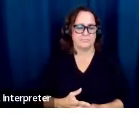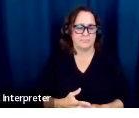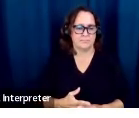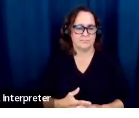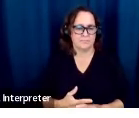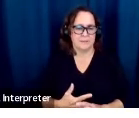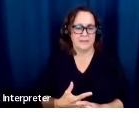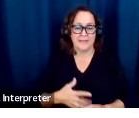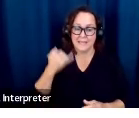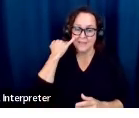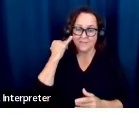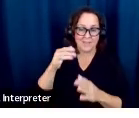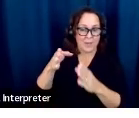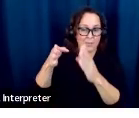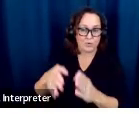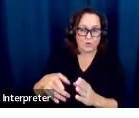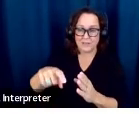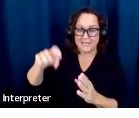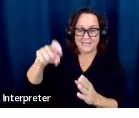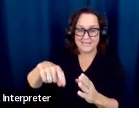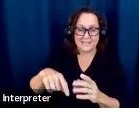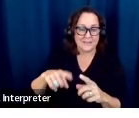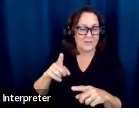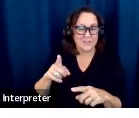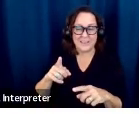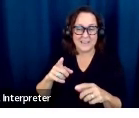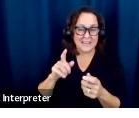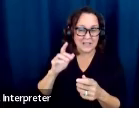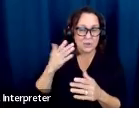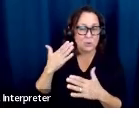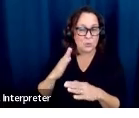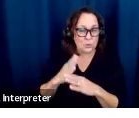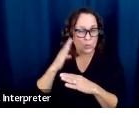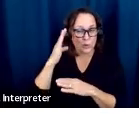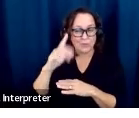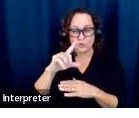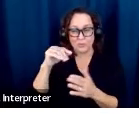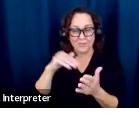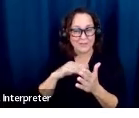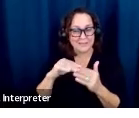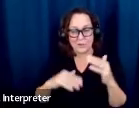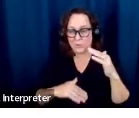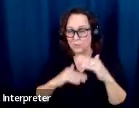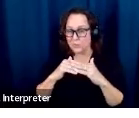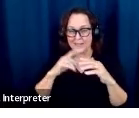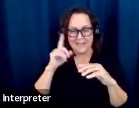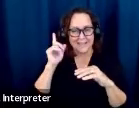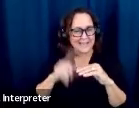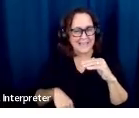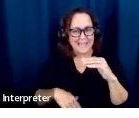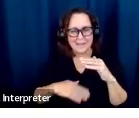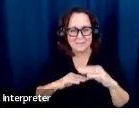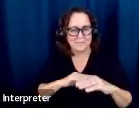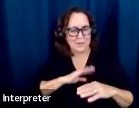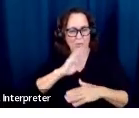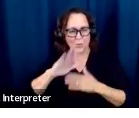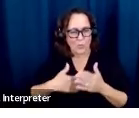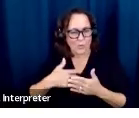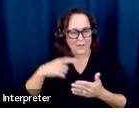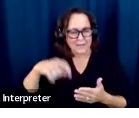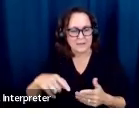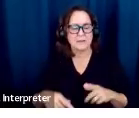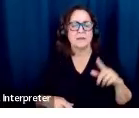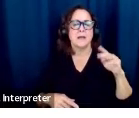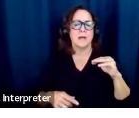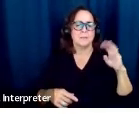needs change such that they cannot be met within the $20,000 limit, the participant's MCO care coordinator and TCM will help